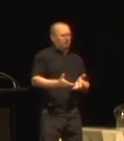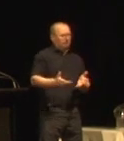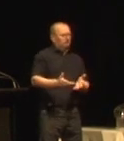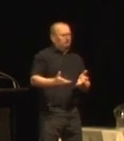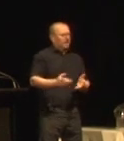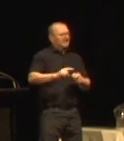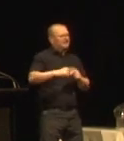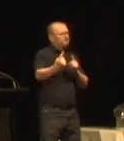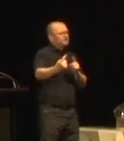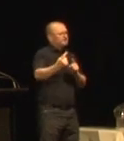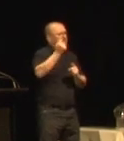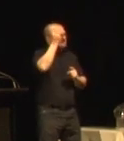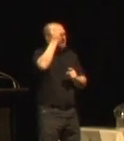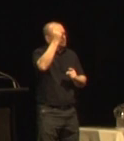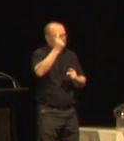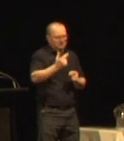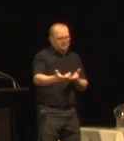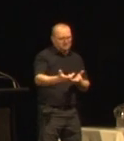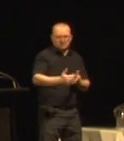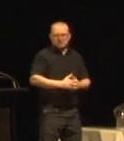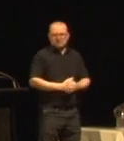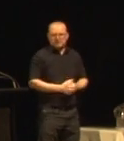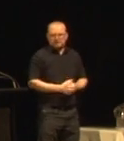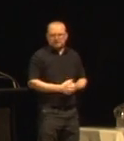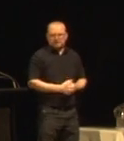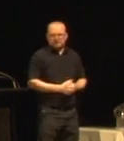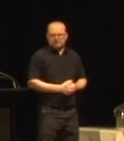of intelligence. And this is just a thinly guised